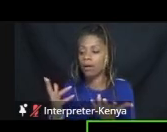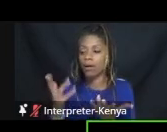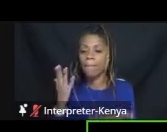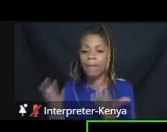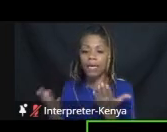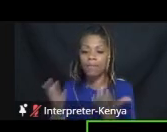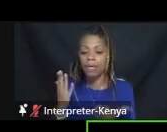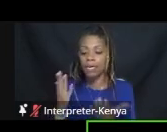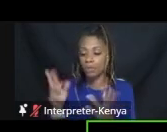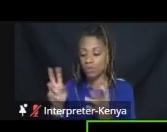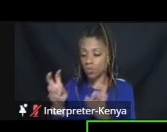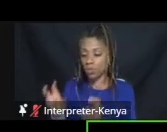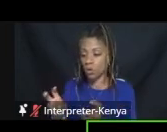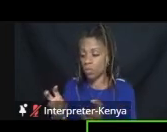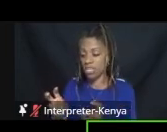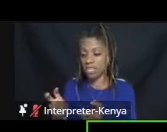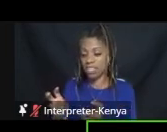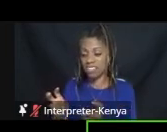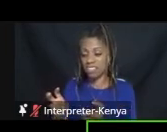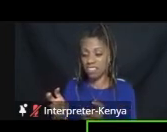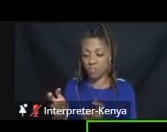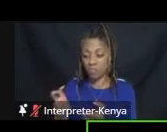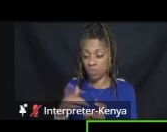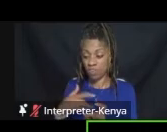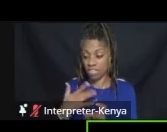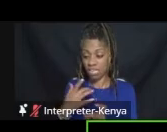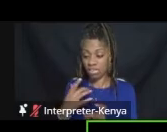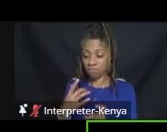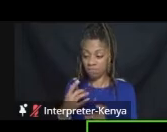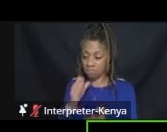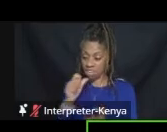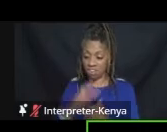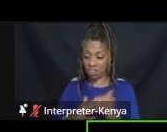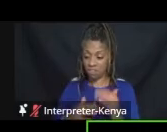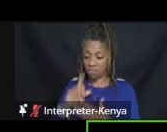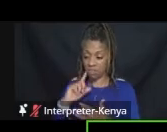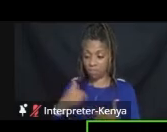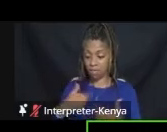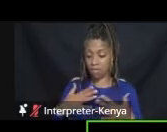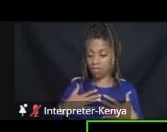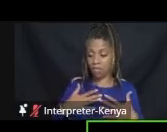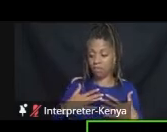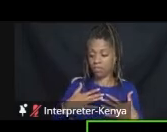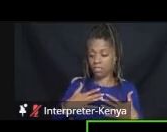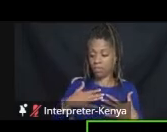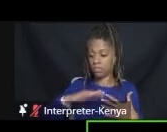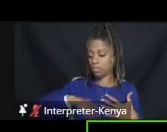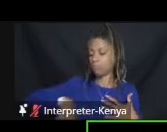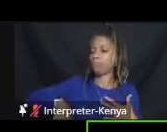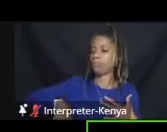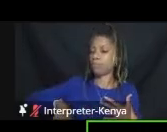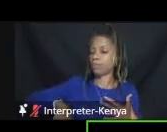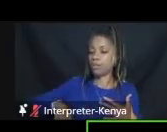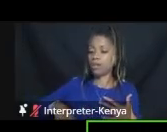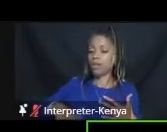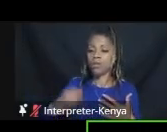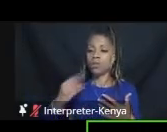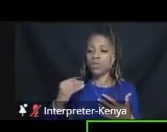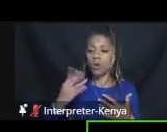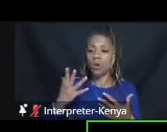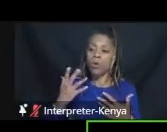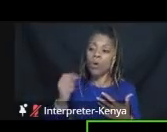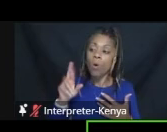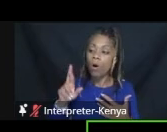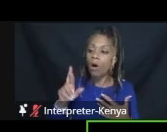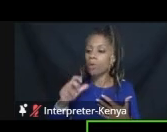that it was a quote that made us uncomfortable or just didn't feel like the others, but still was very important. And so we didn't build a profile because we didn't have a way to connect it